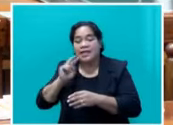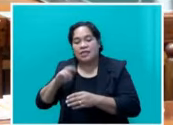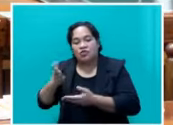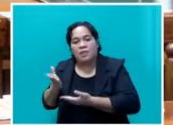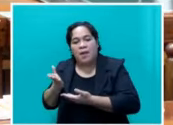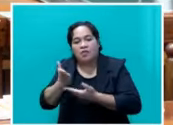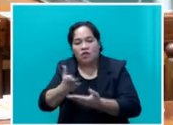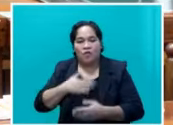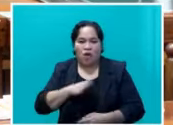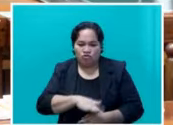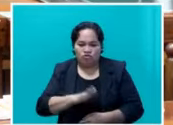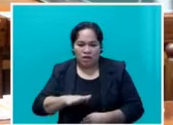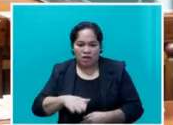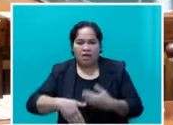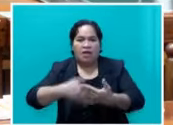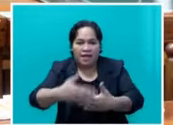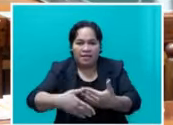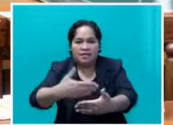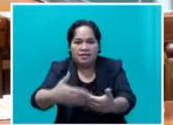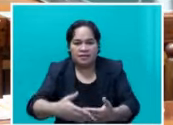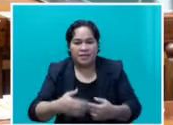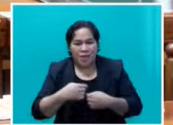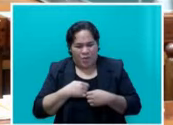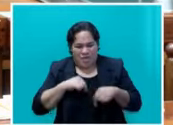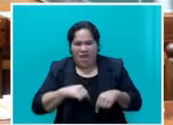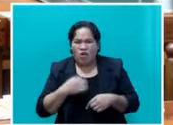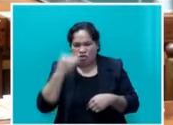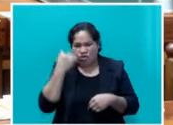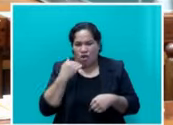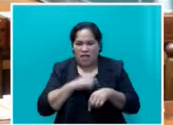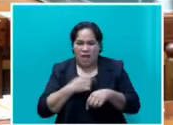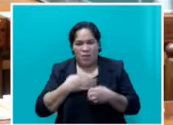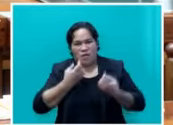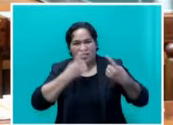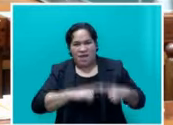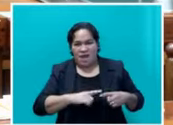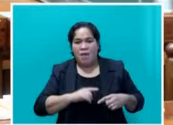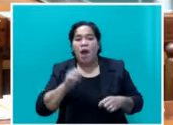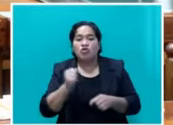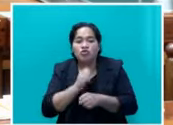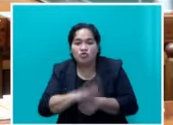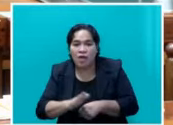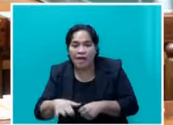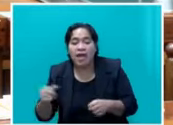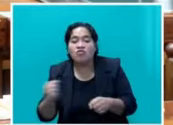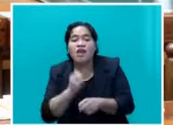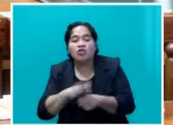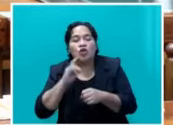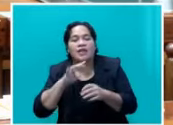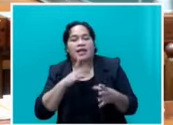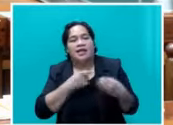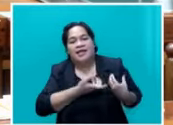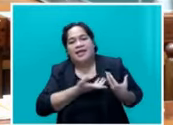generations to come. We are only here for a short period of time, but our children, our grandchildren, this is for them to inherit. So